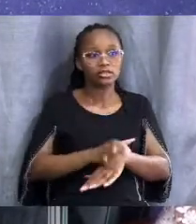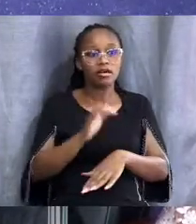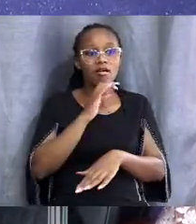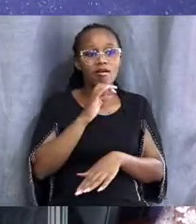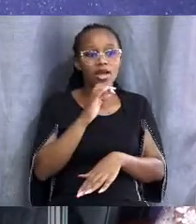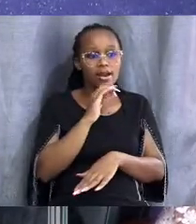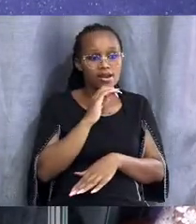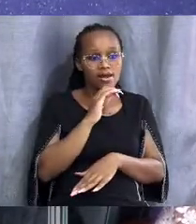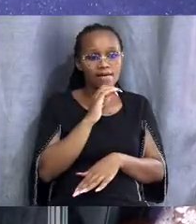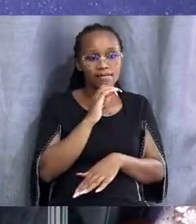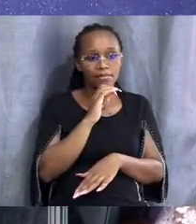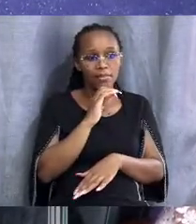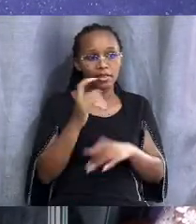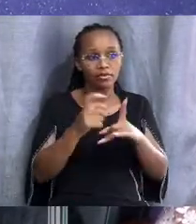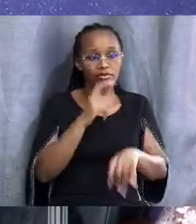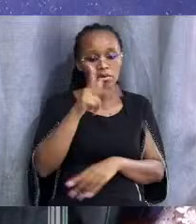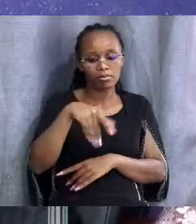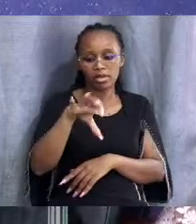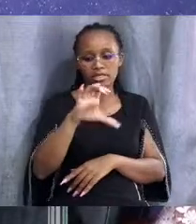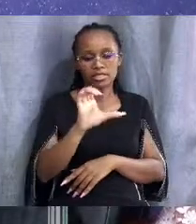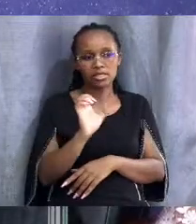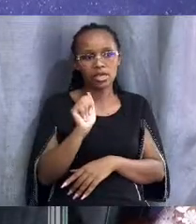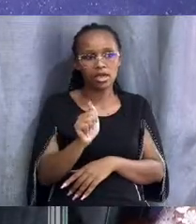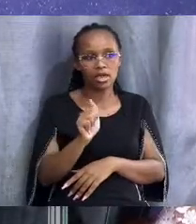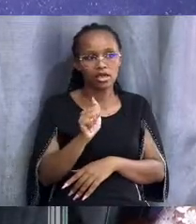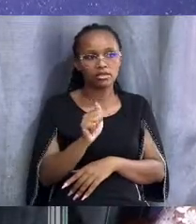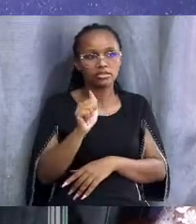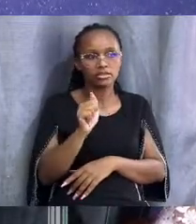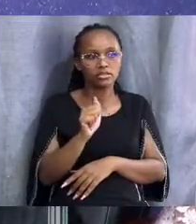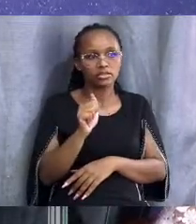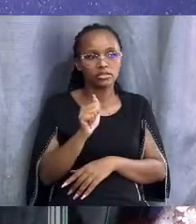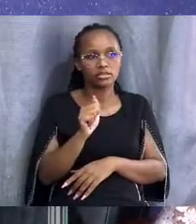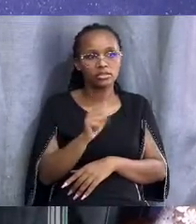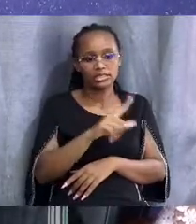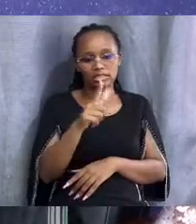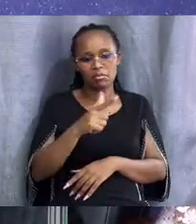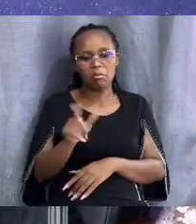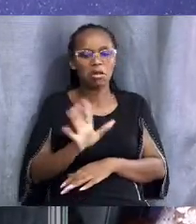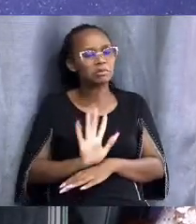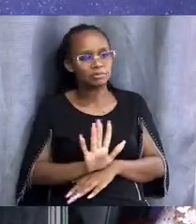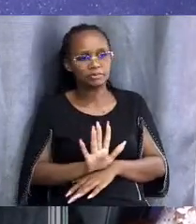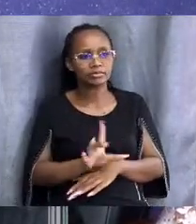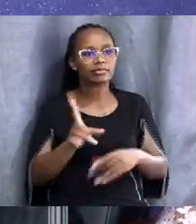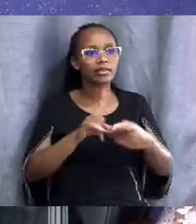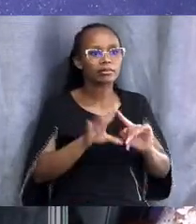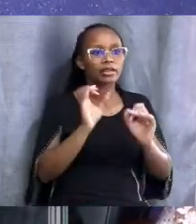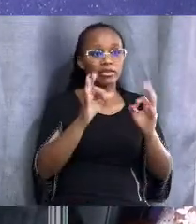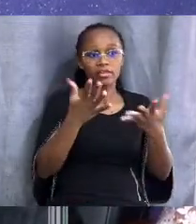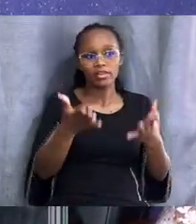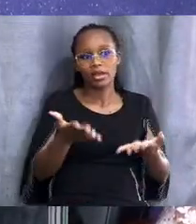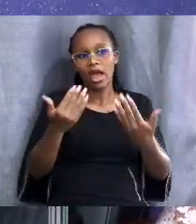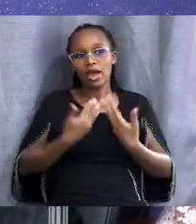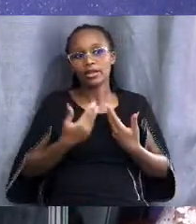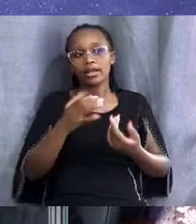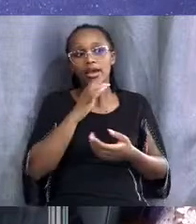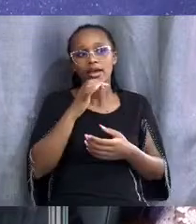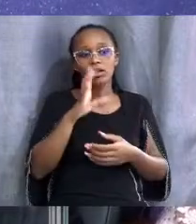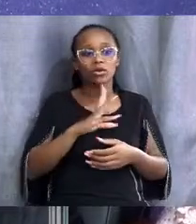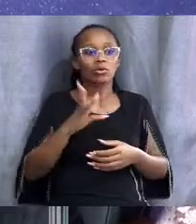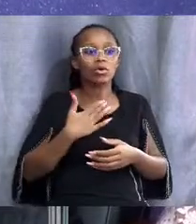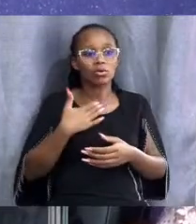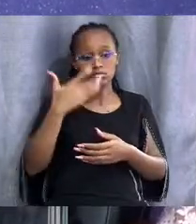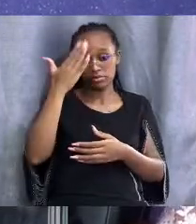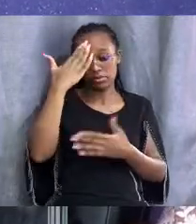elder from PCEA, not necessarily from Zimmerman, but if you are there, we may want